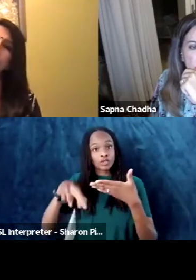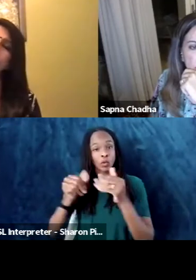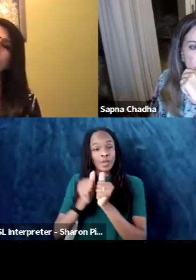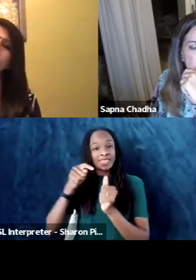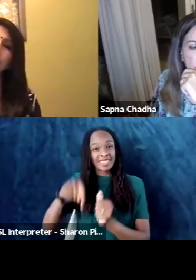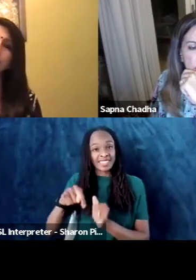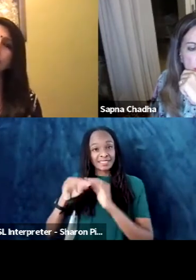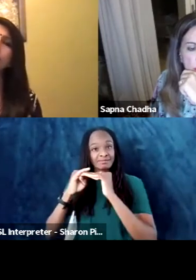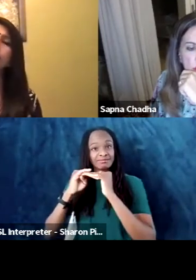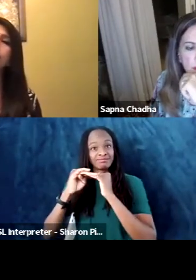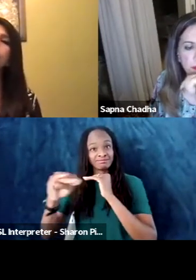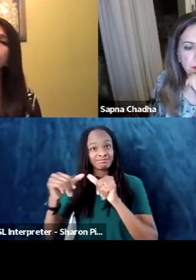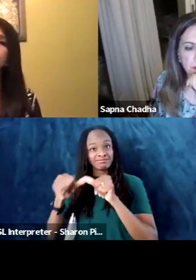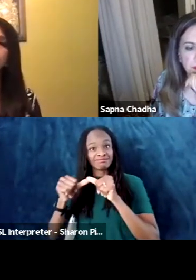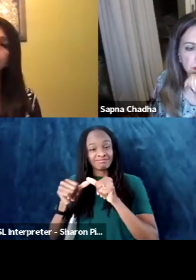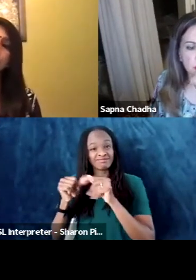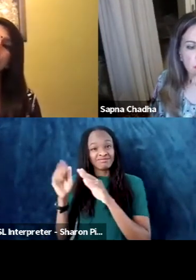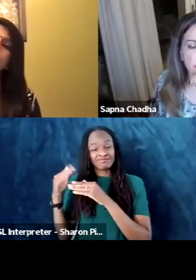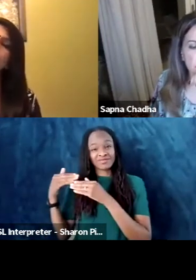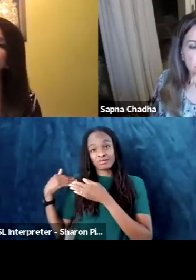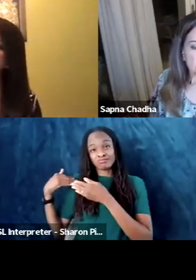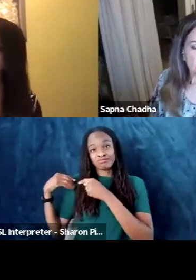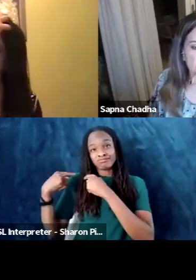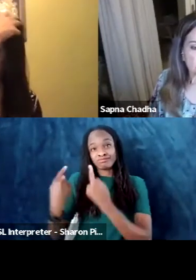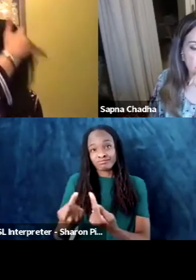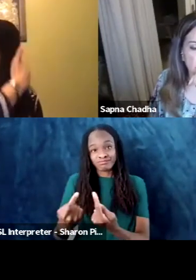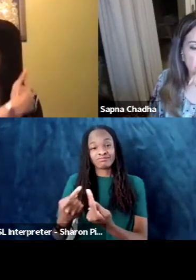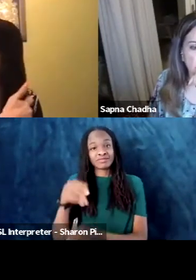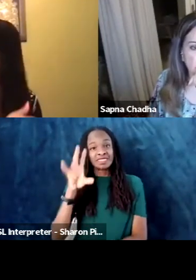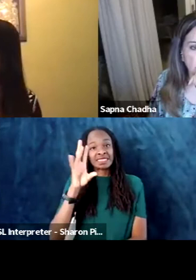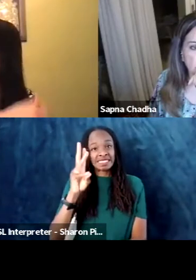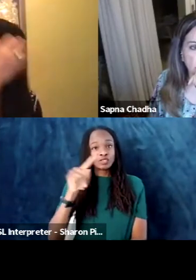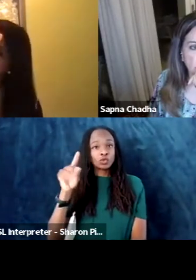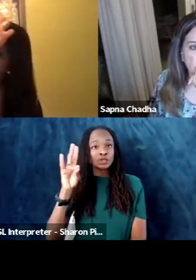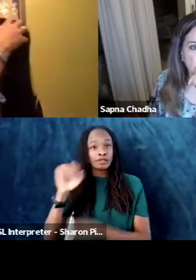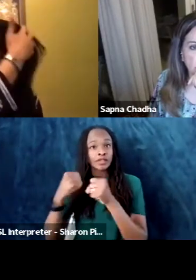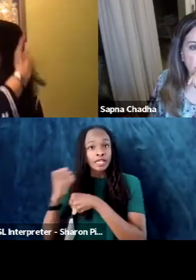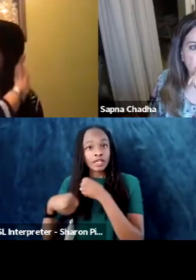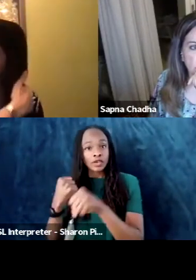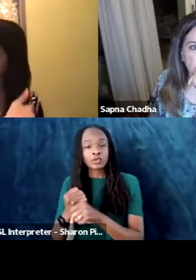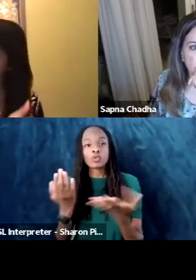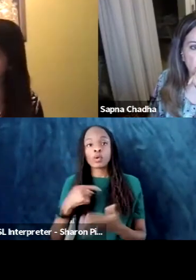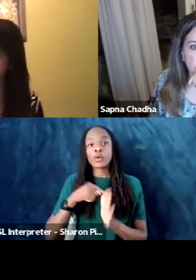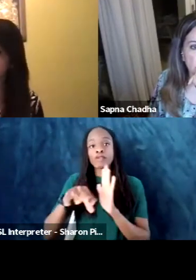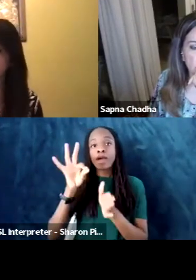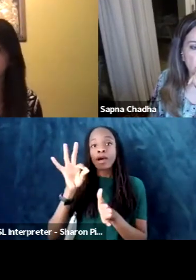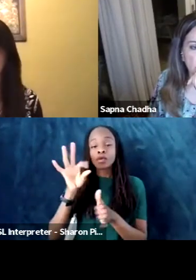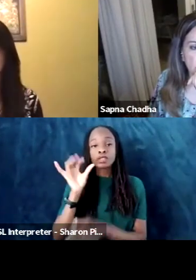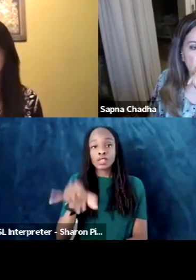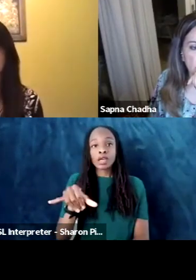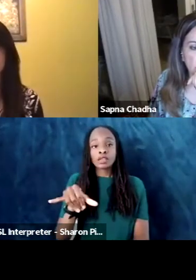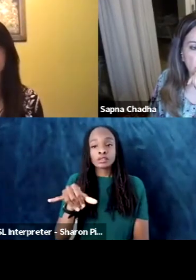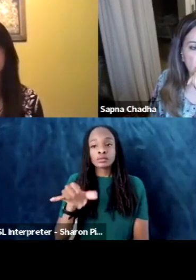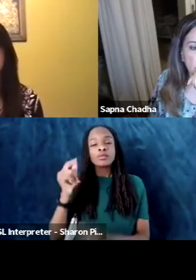consistency over 6 or 7 years, what we have found is that